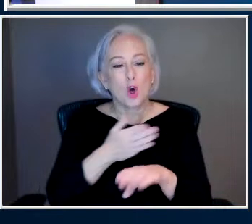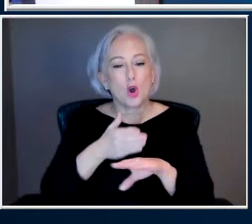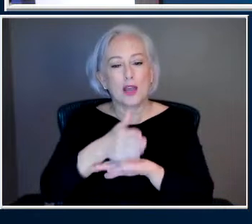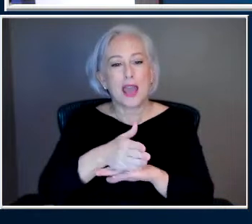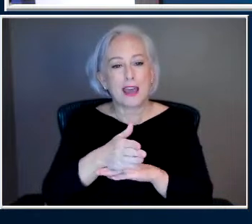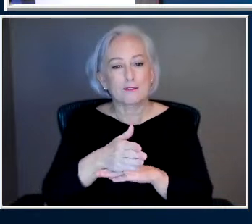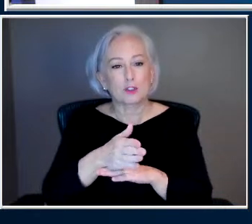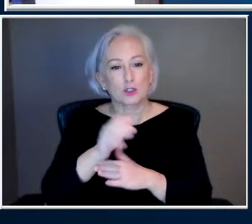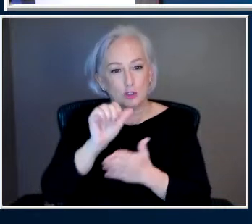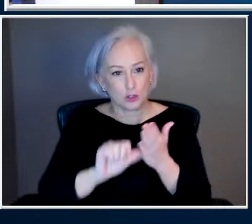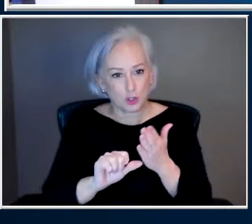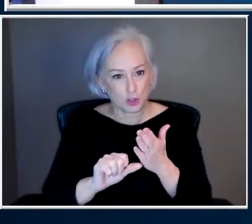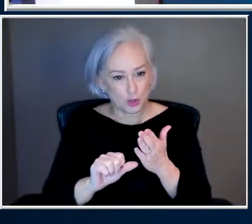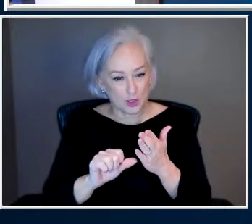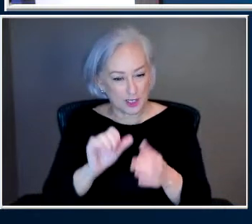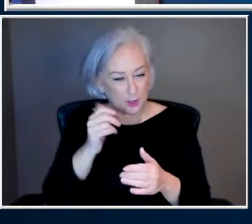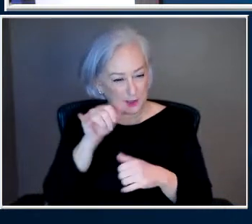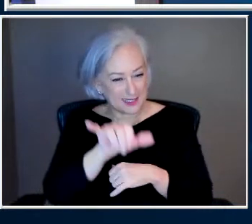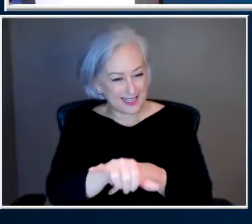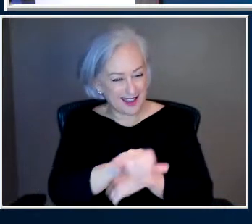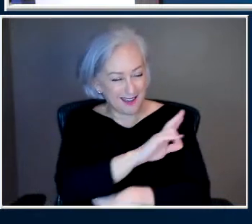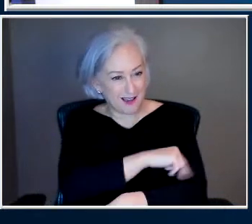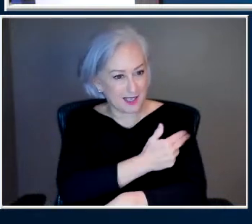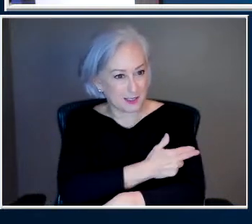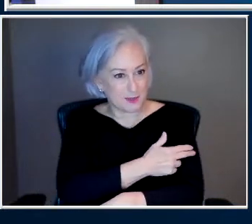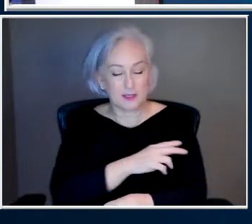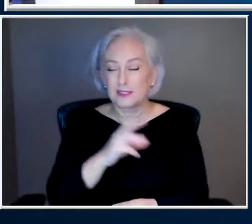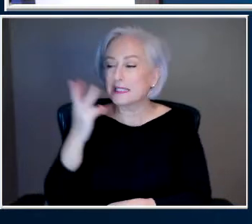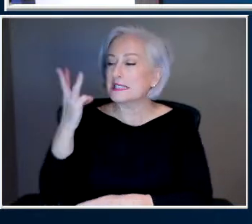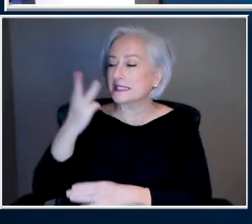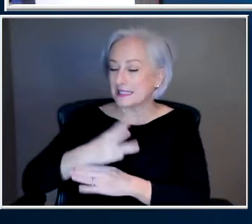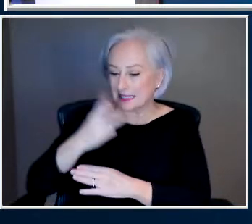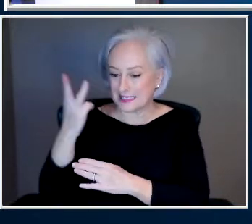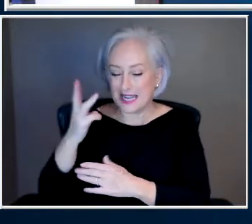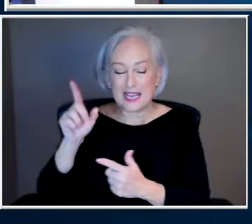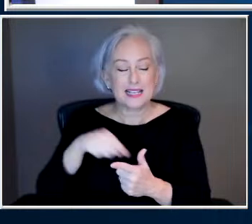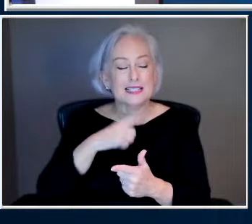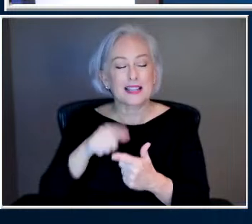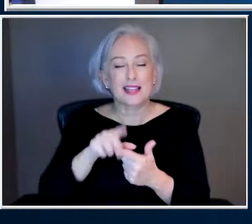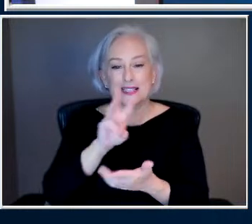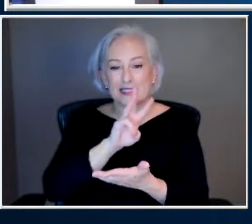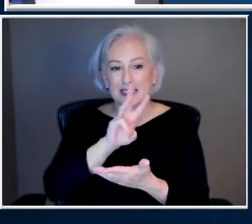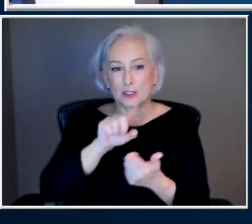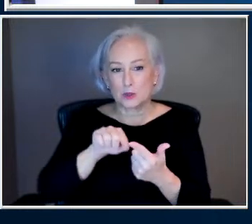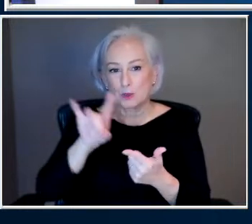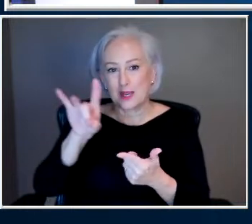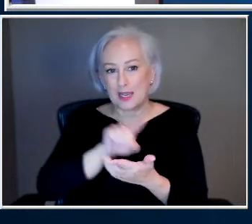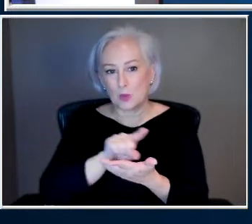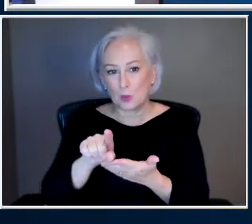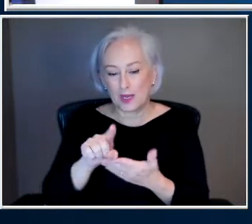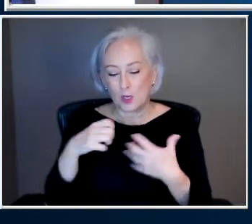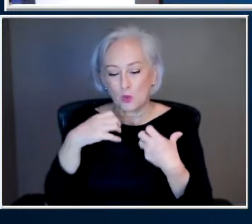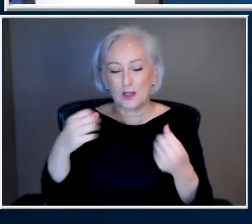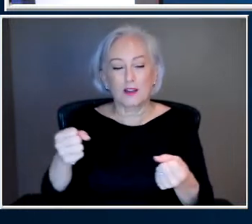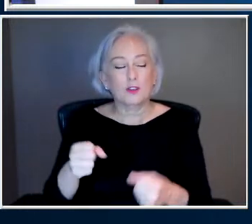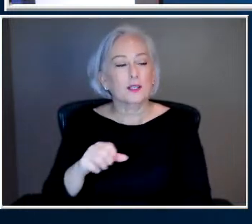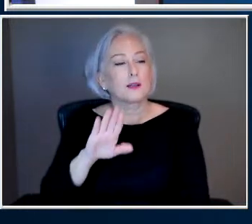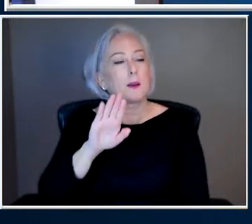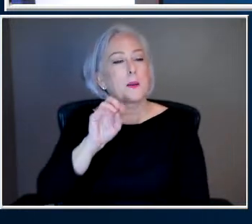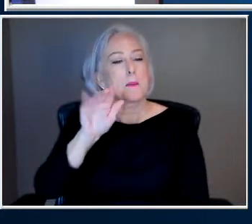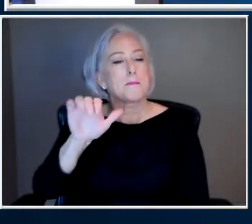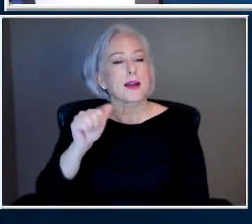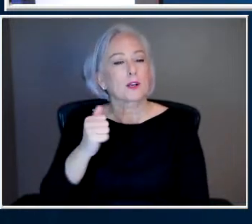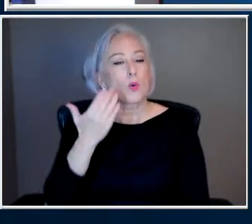days? 6 days, yeah. And then like a 6 to 8 week recovery? Correct. Becca wants to know, how did you handle the side effects